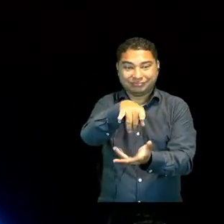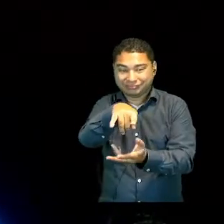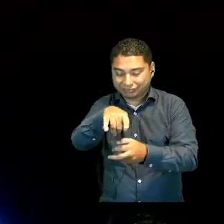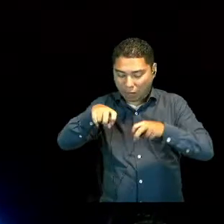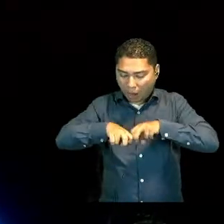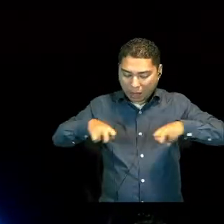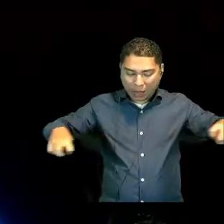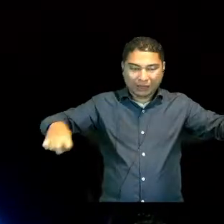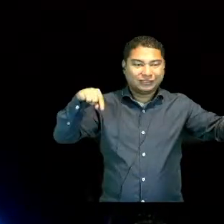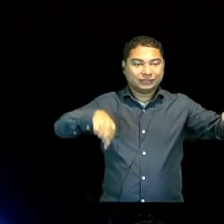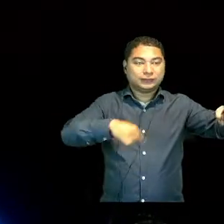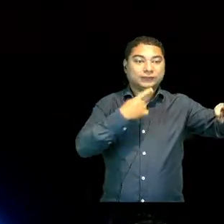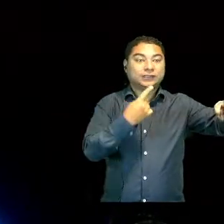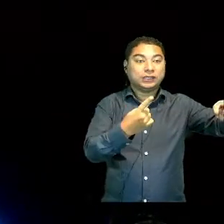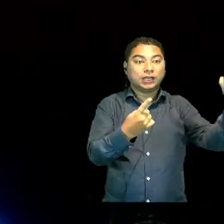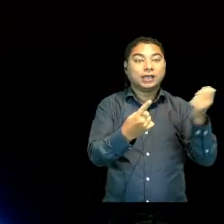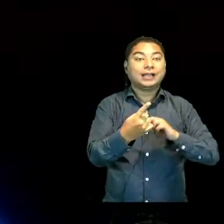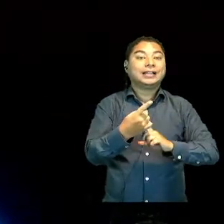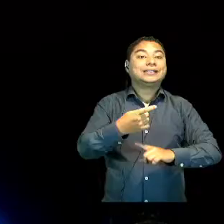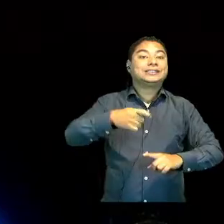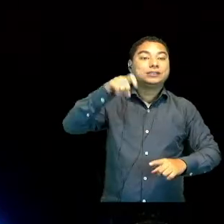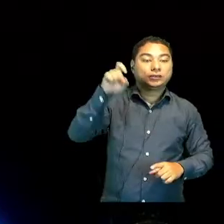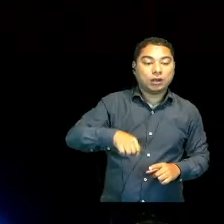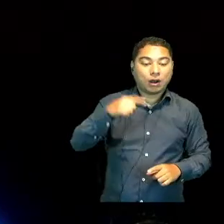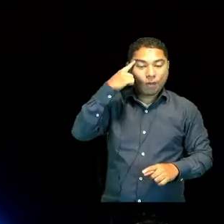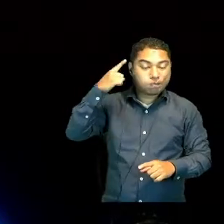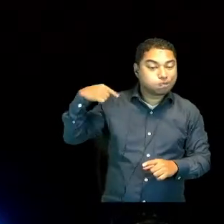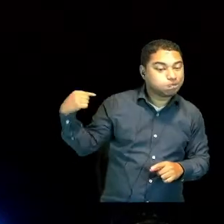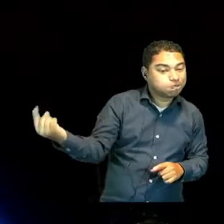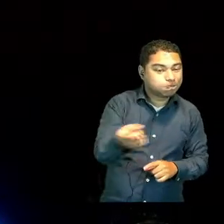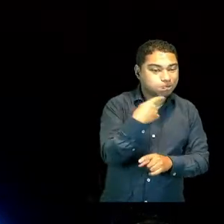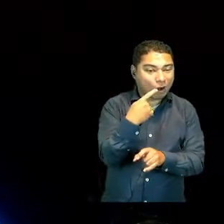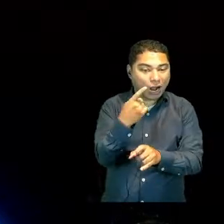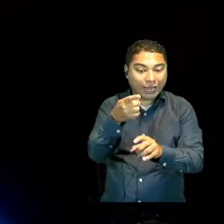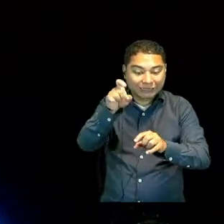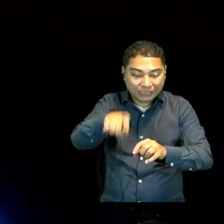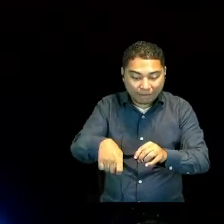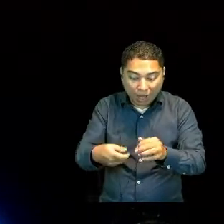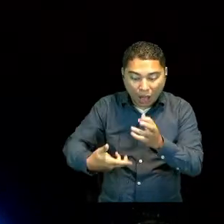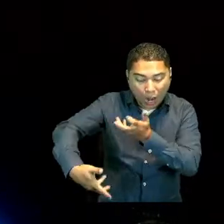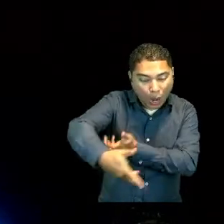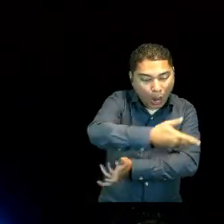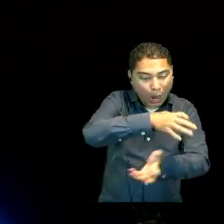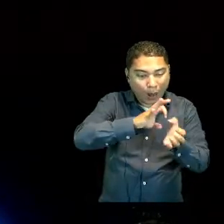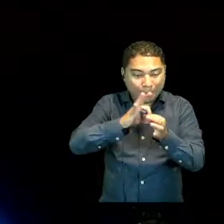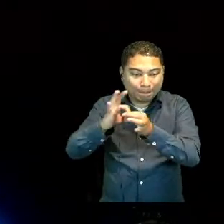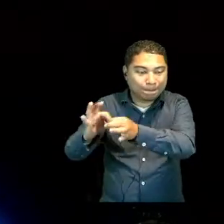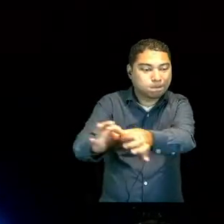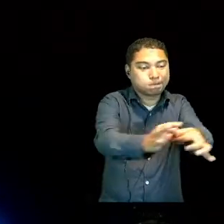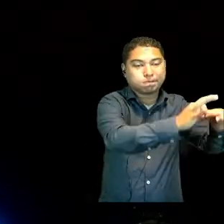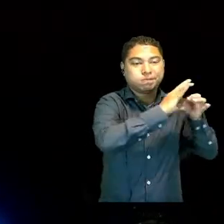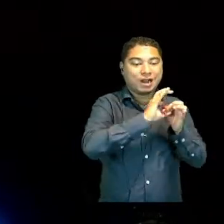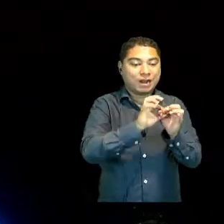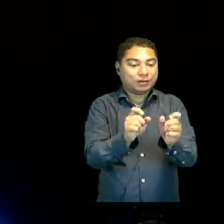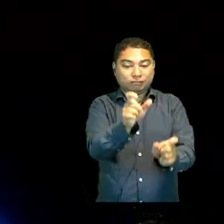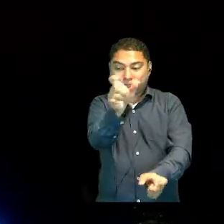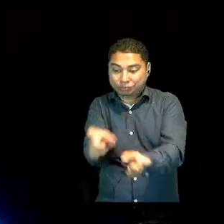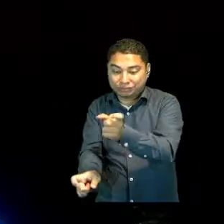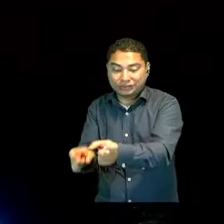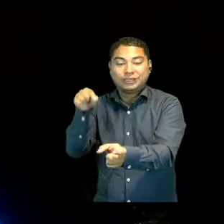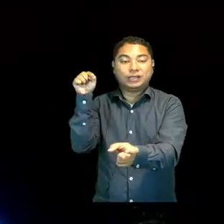to generate solidarity with human beings who are subject to racism, subject